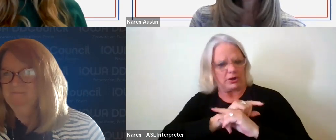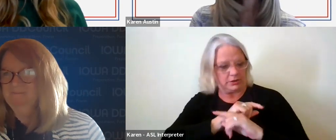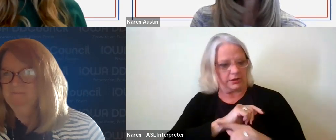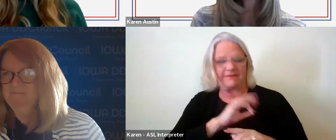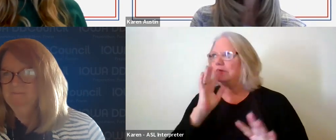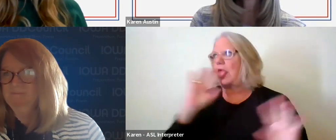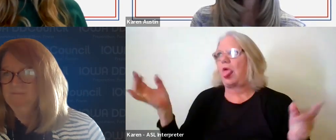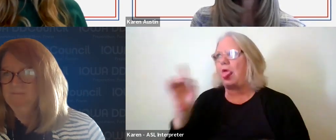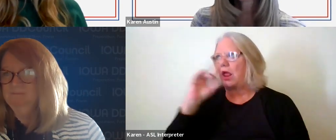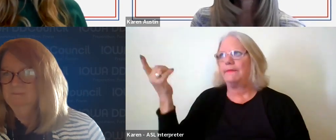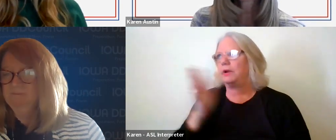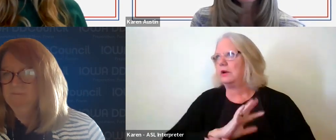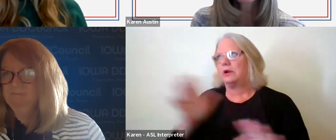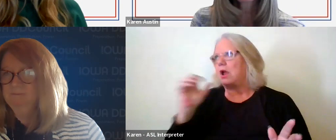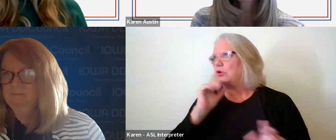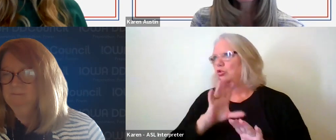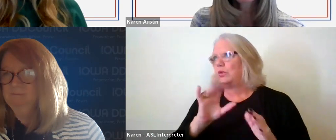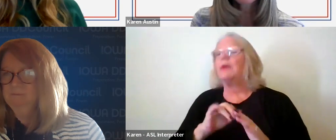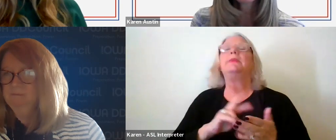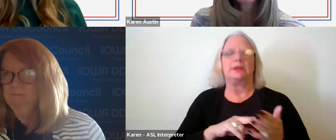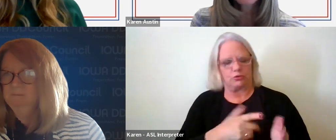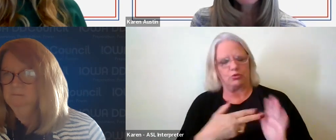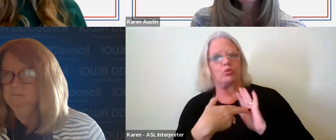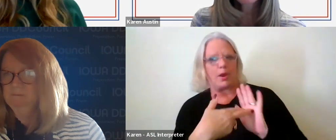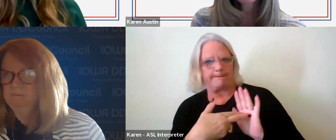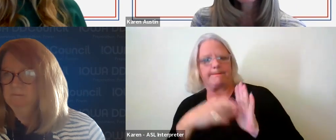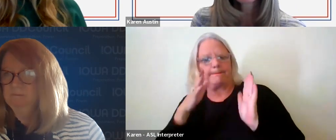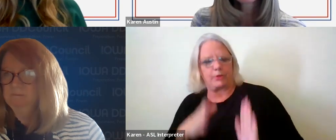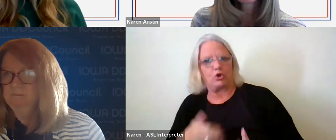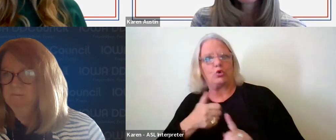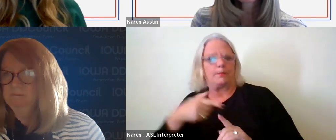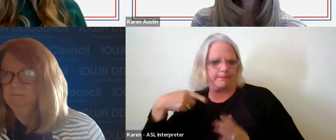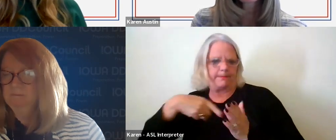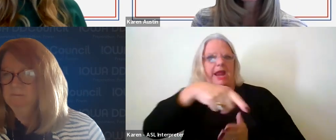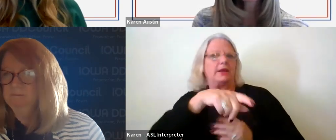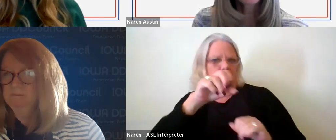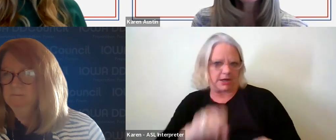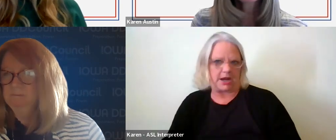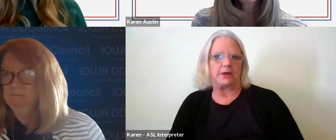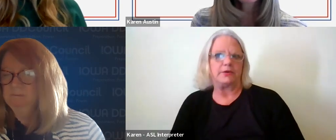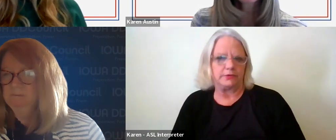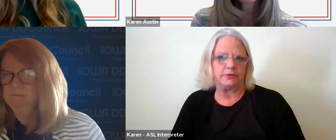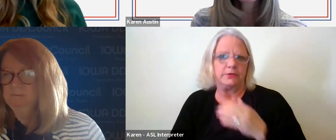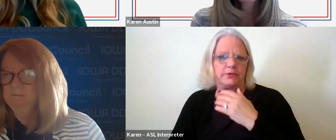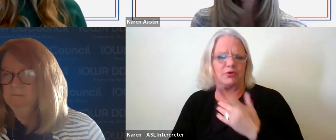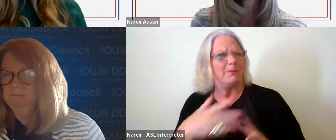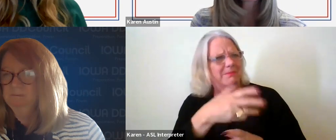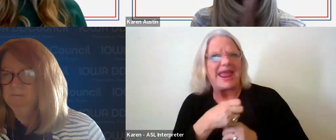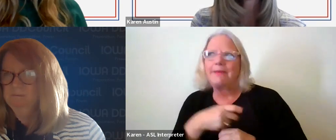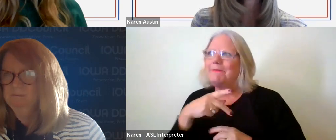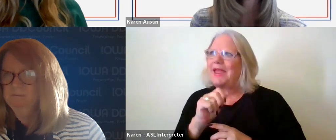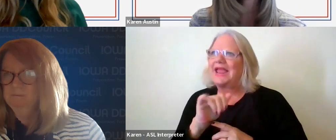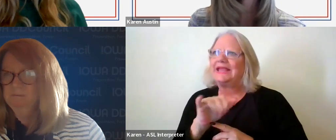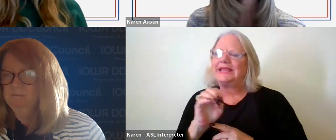don't want to do it, I'm not willing to do it, then in that case, the rep payee would have that ability. Just know that if the guardian were to, well, I'm